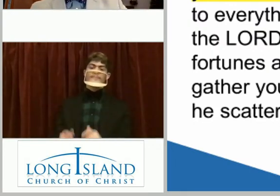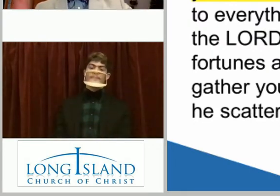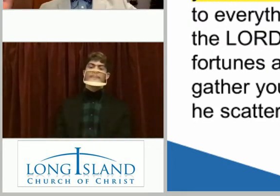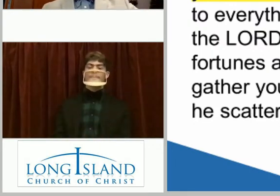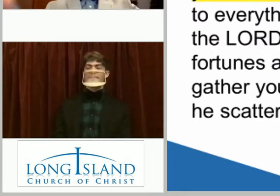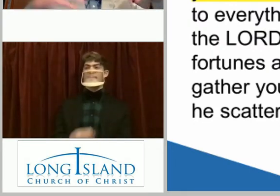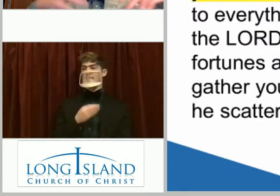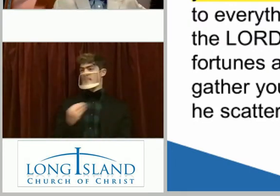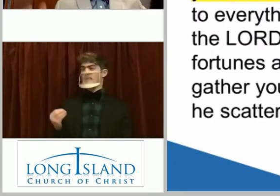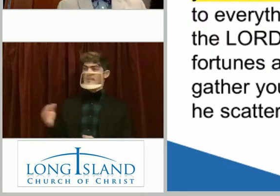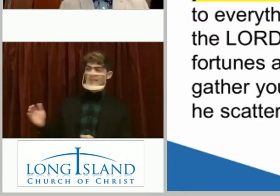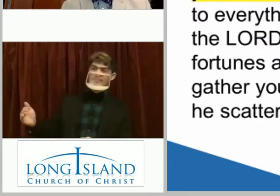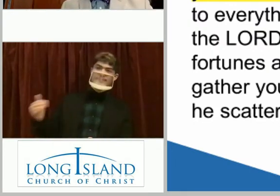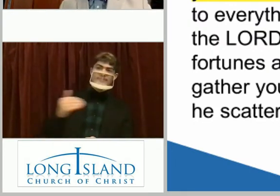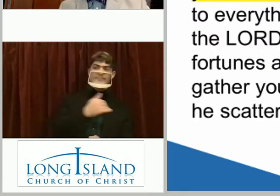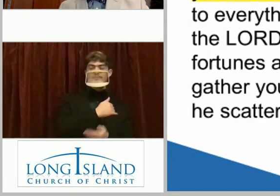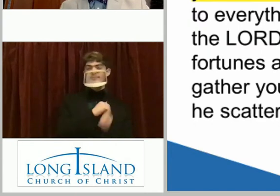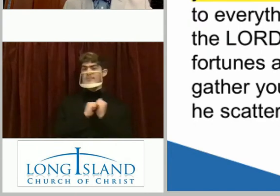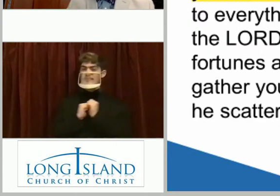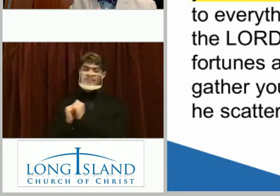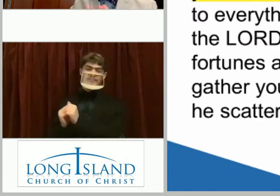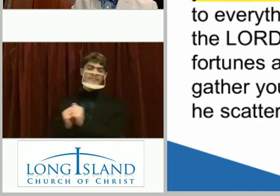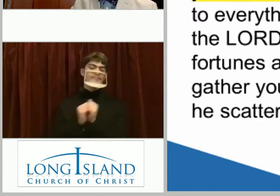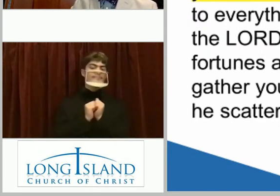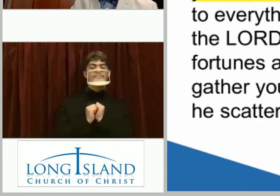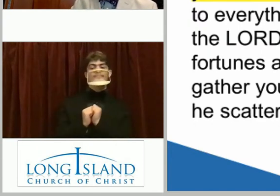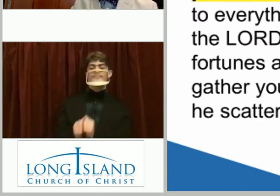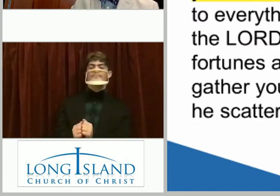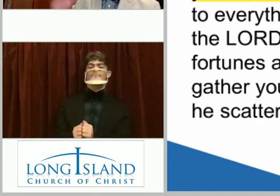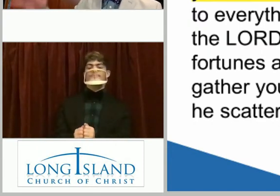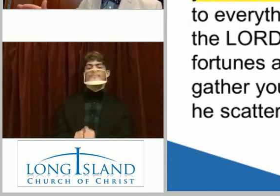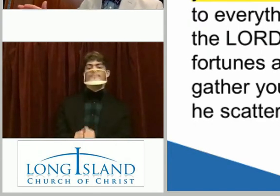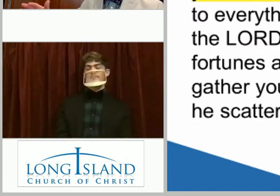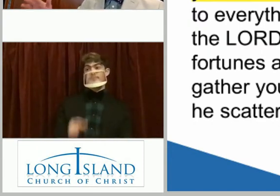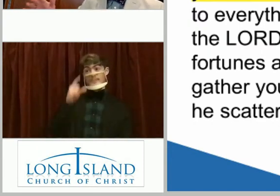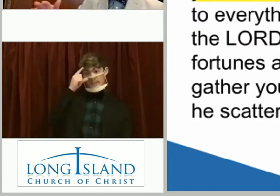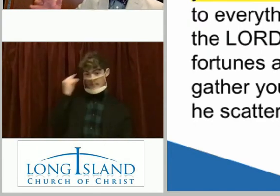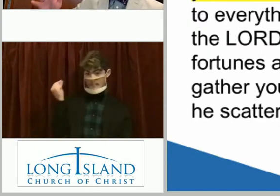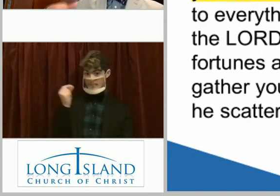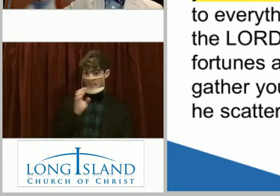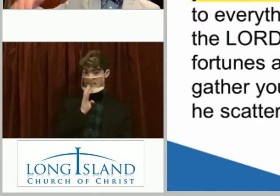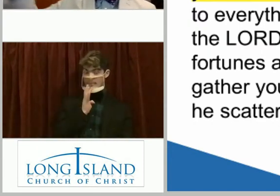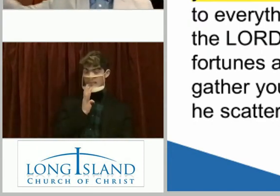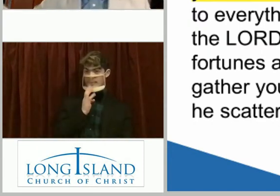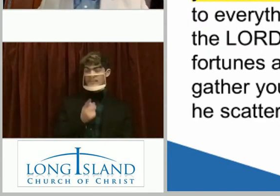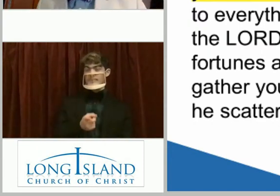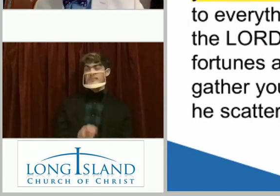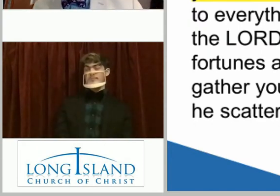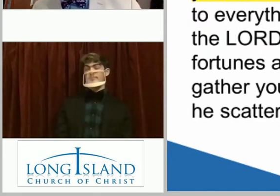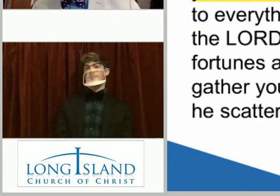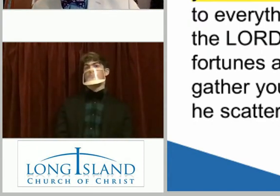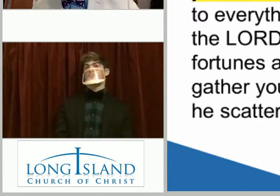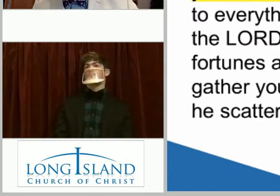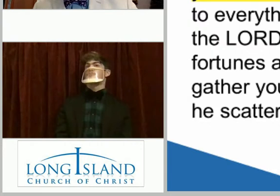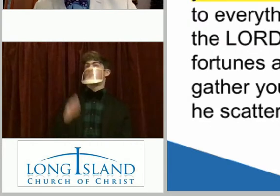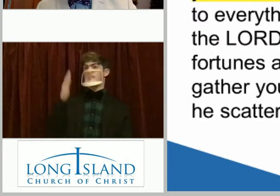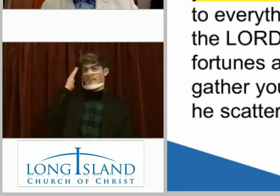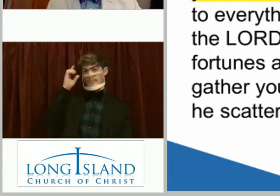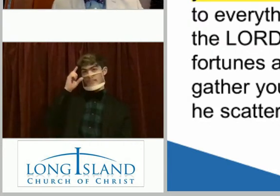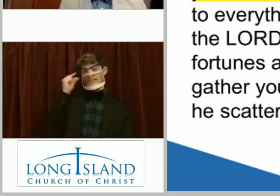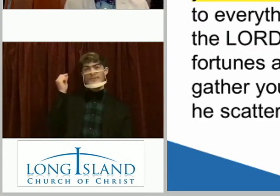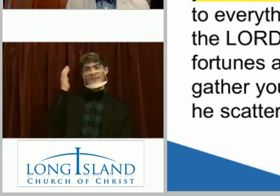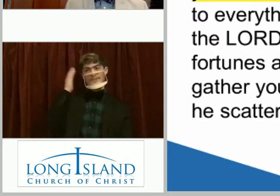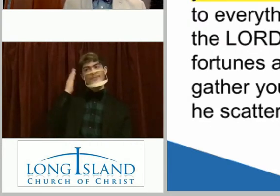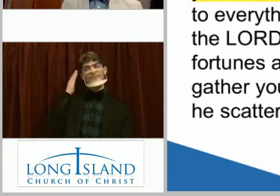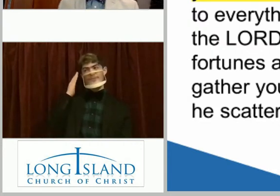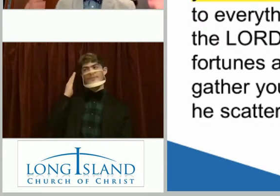again from all the nations where he scattered you. This is Moses, predicting what he knew would happen, because he